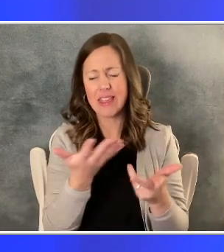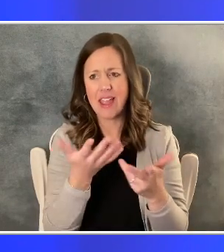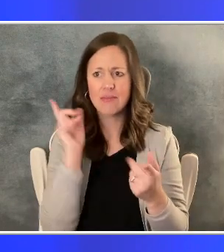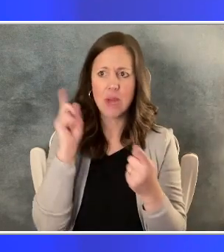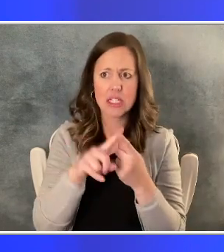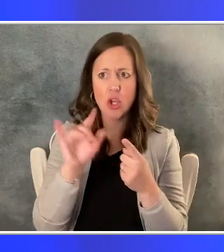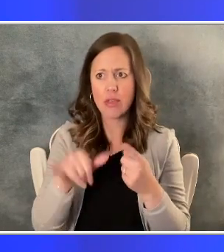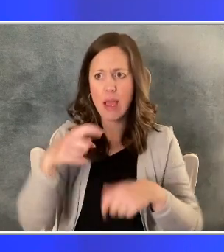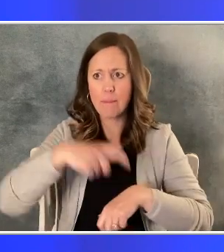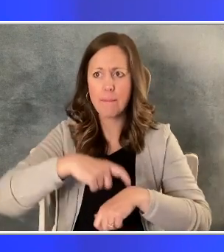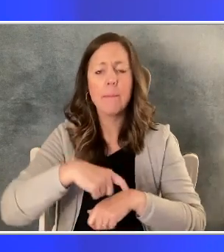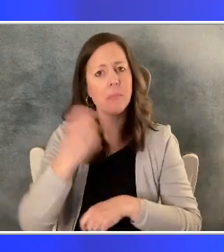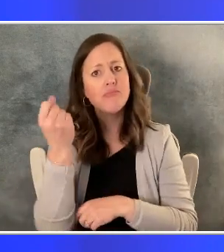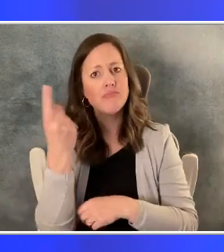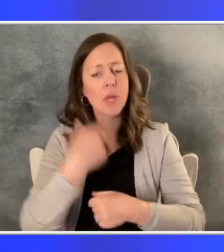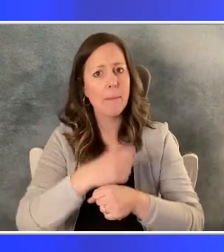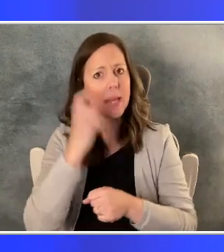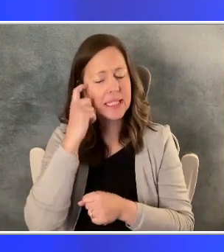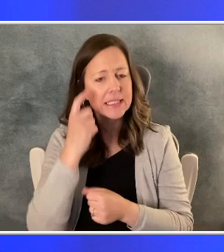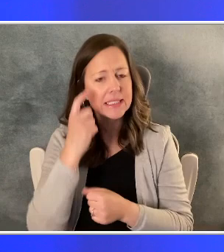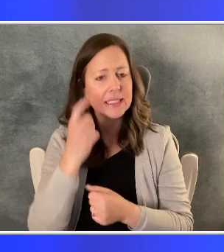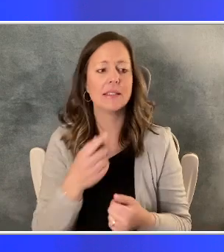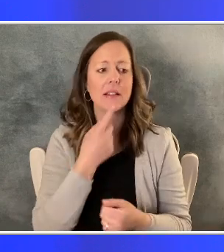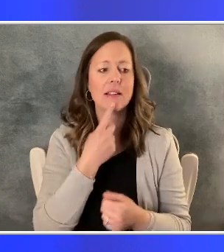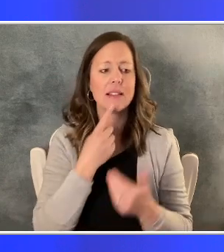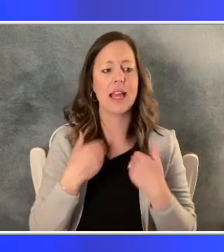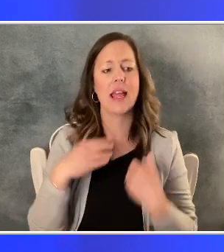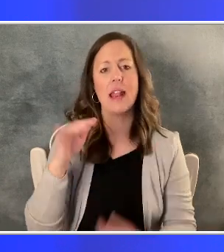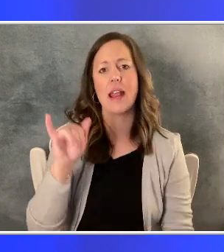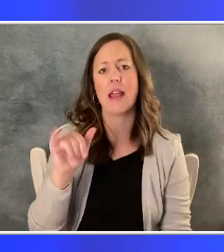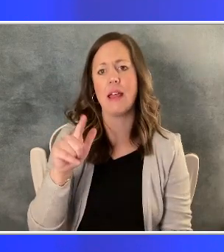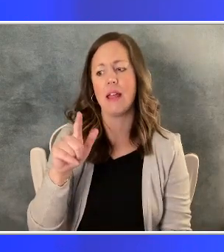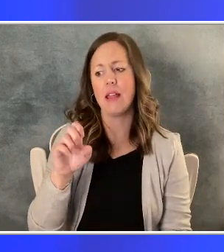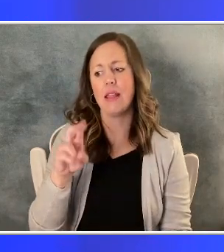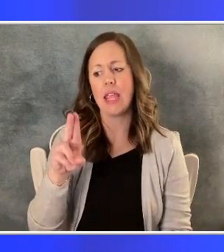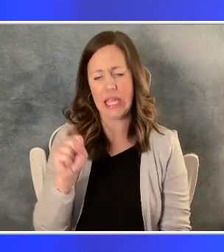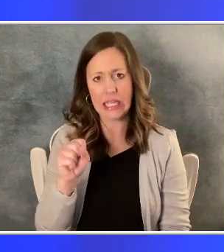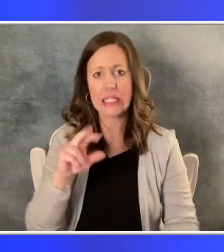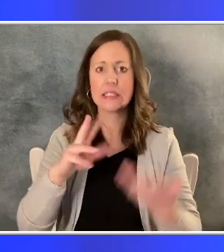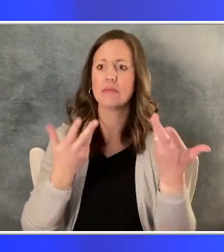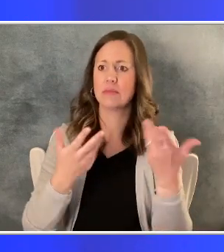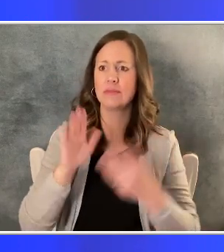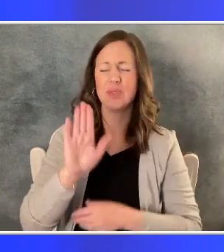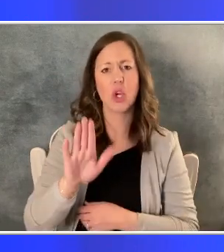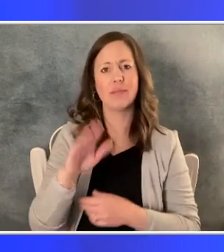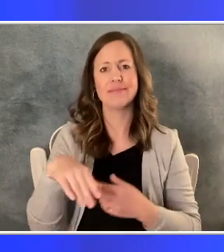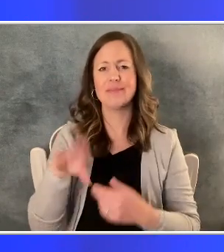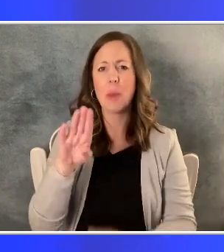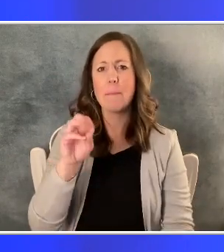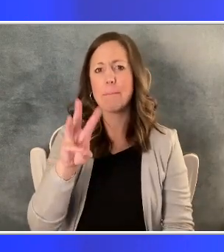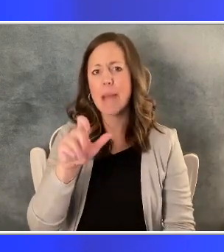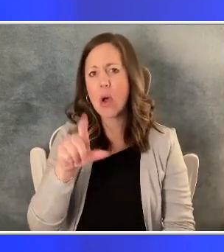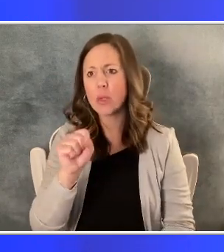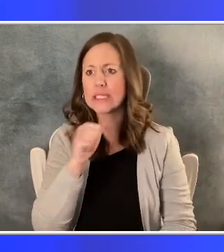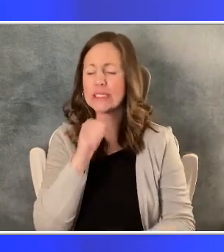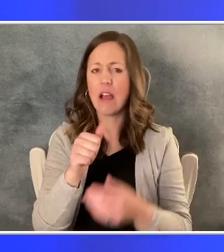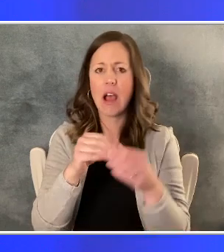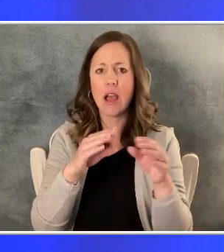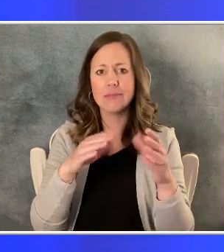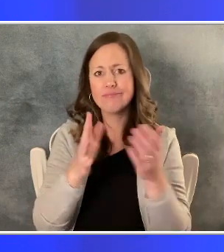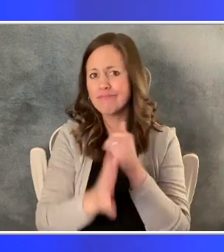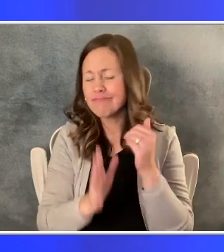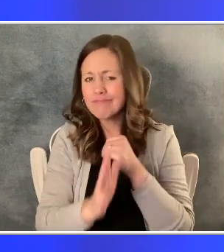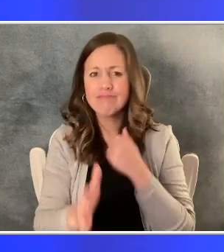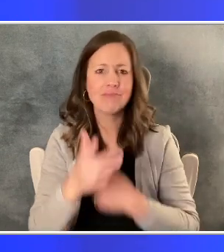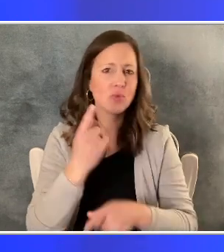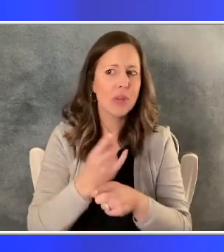know. Said she had an ileus, her bowels weren't moving, you know, she was having some gastroparesis, her stomach wasn't emptying, all secondary to an infection. It all made sense,